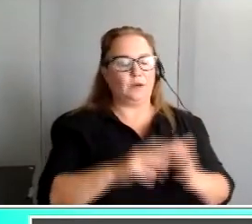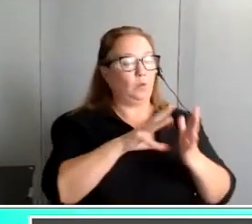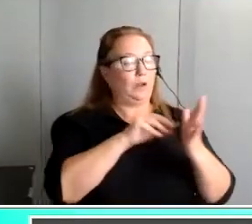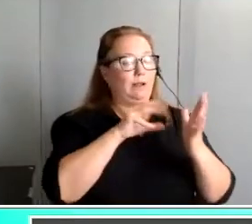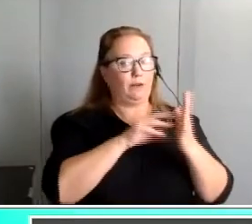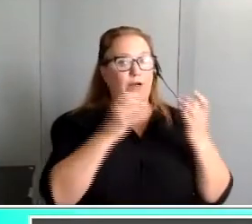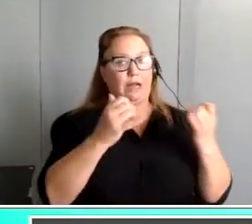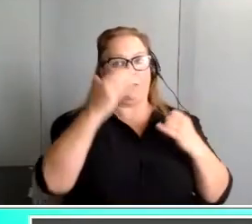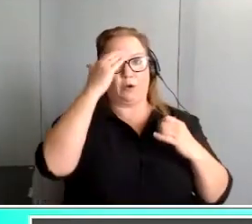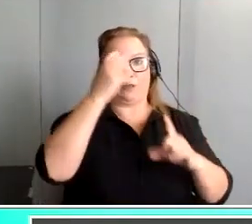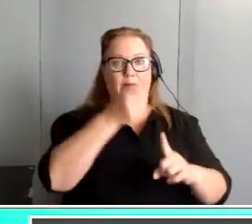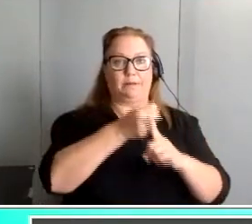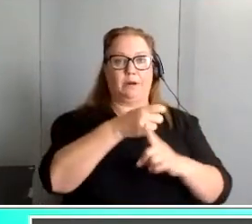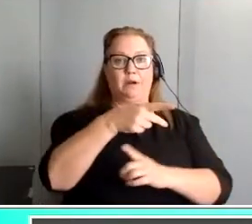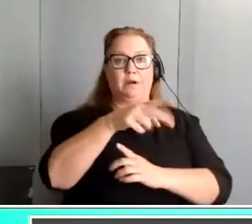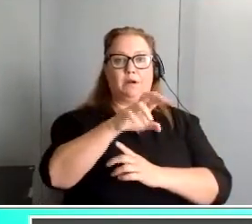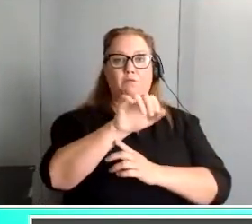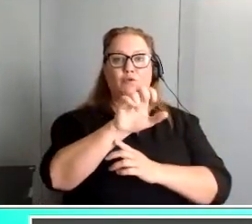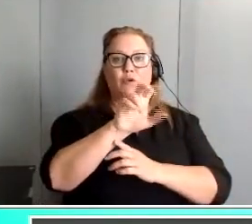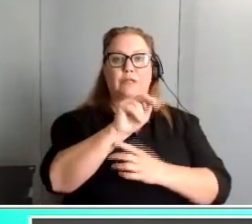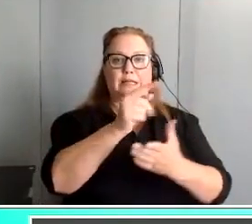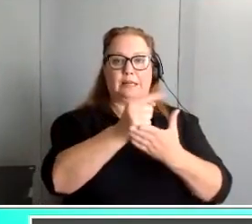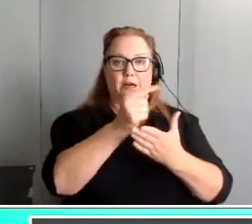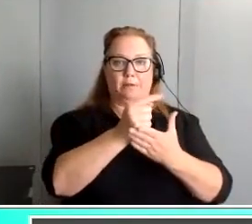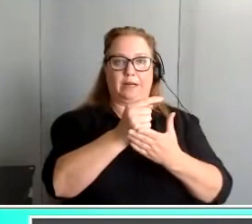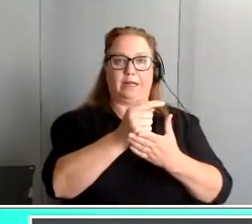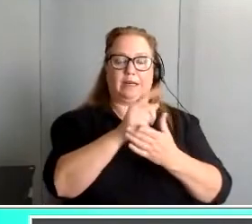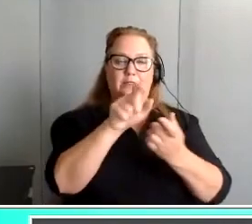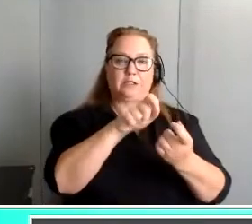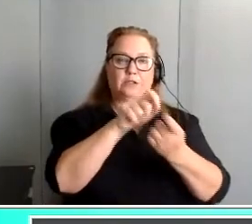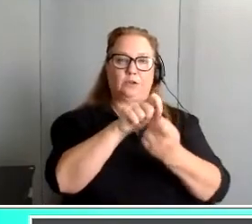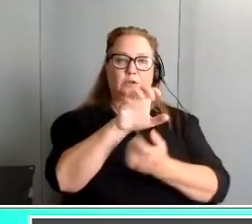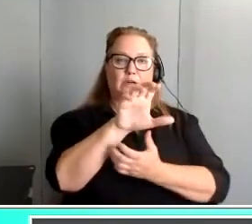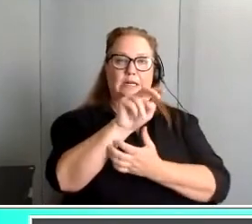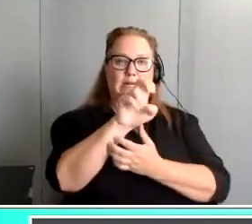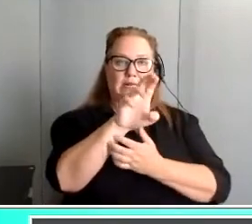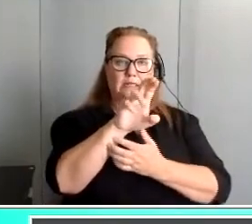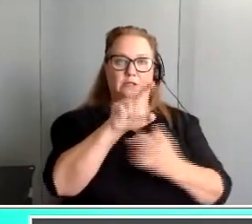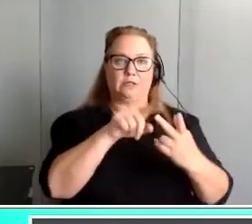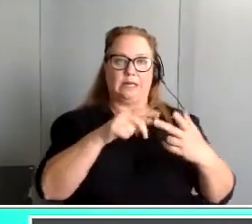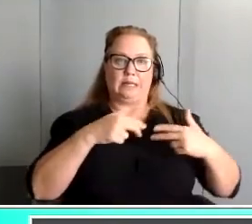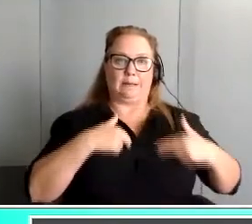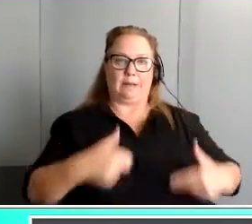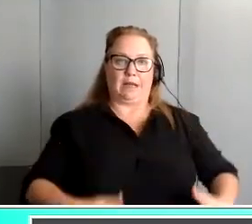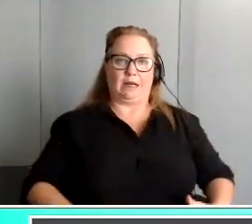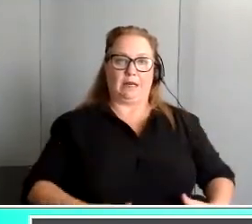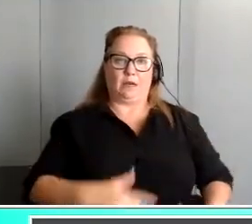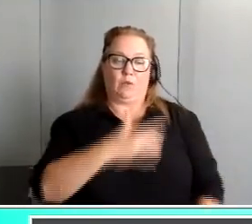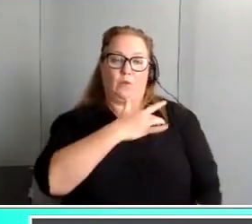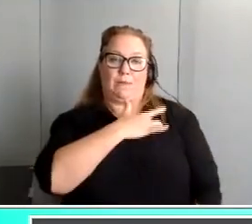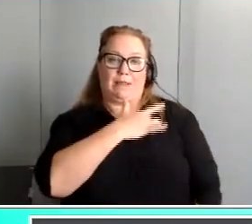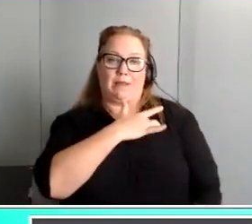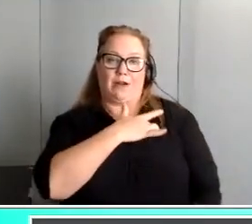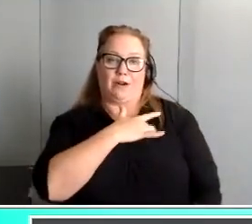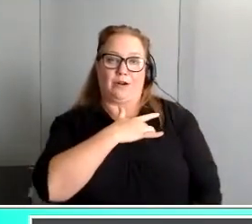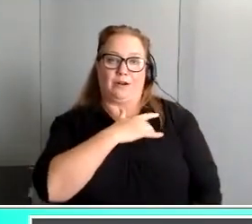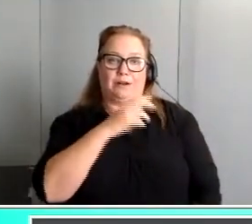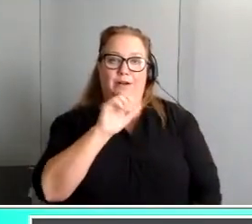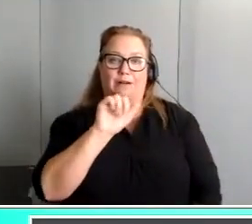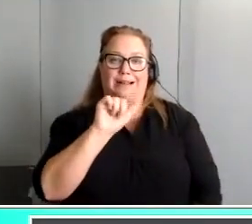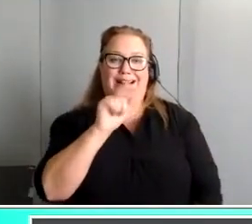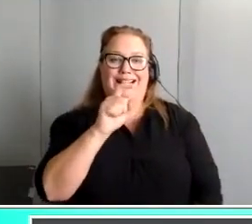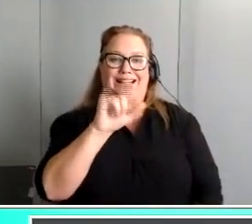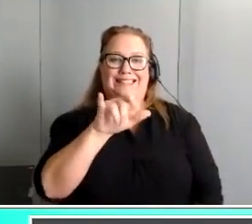the impact proton therapy can have on certain cancers and certain parts of the body. So what about the heart? Host Alexis Del Cid joins us